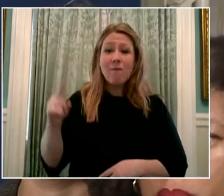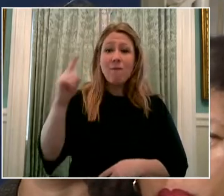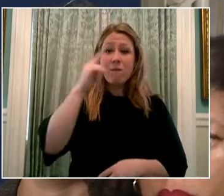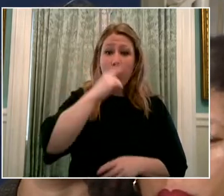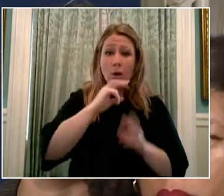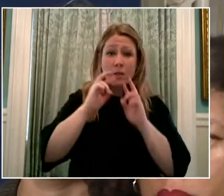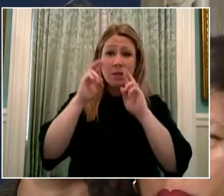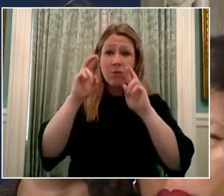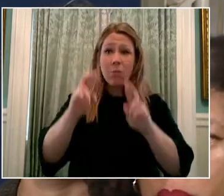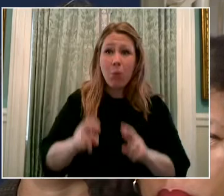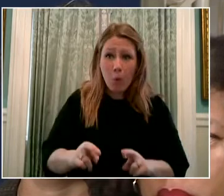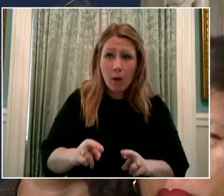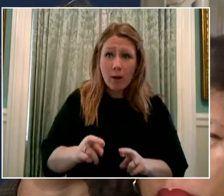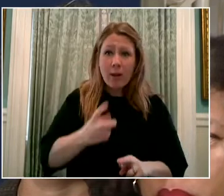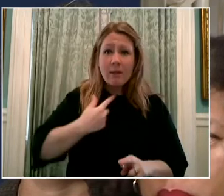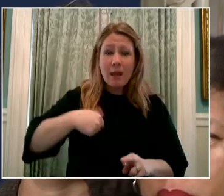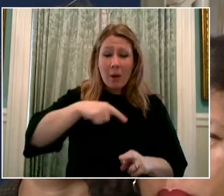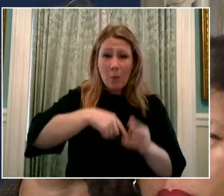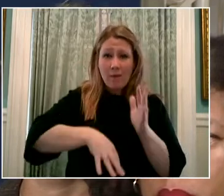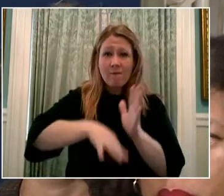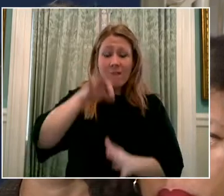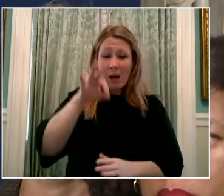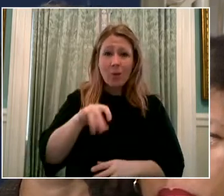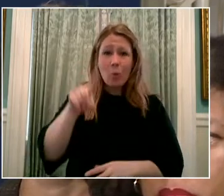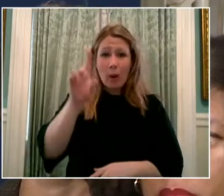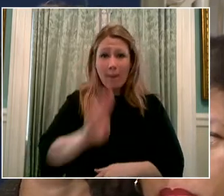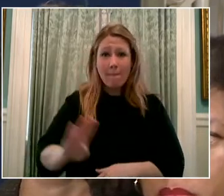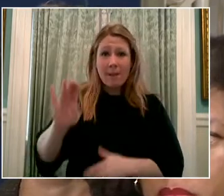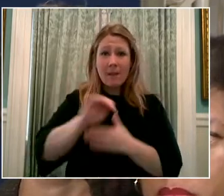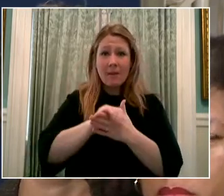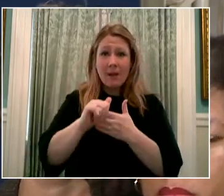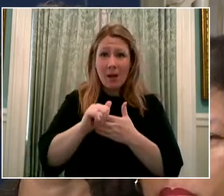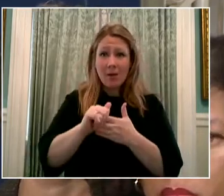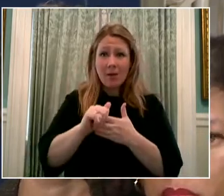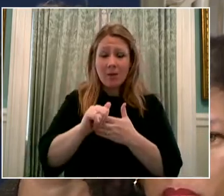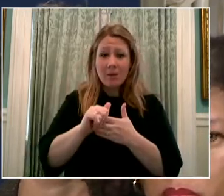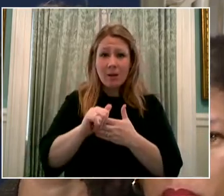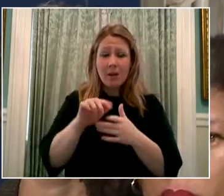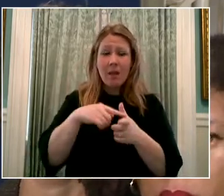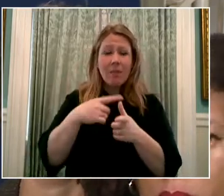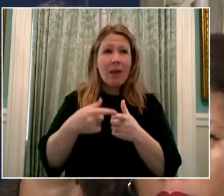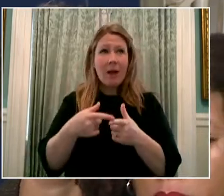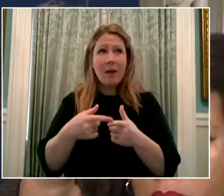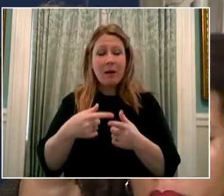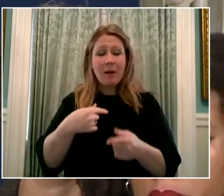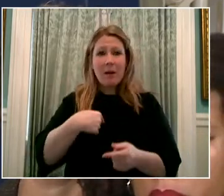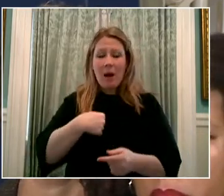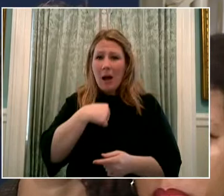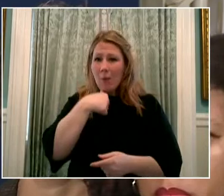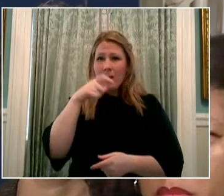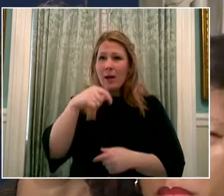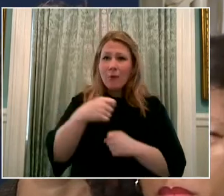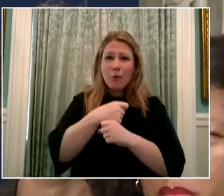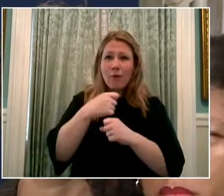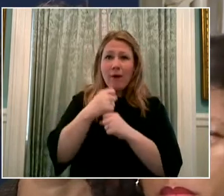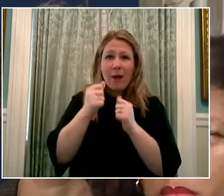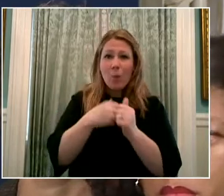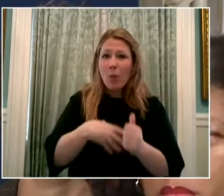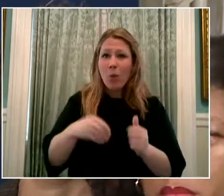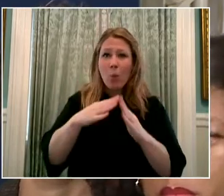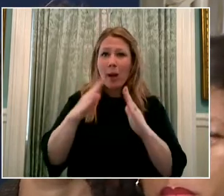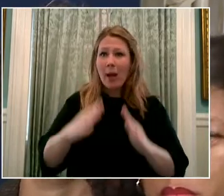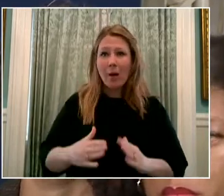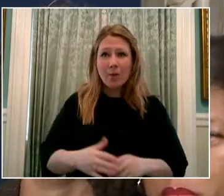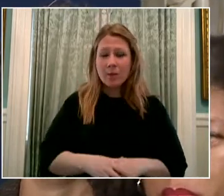factored in the migrant crisis, then we won't have to be constantly fighting with the White House to say, no, this